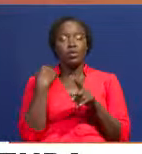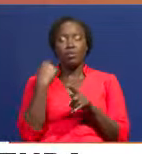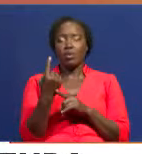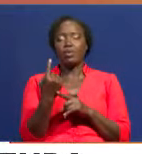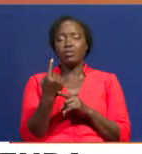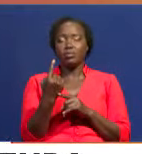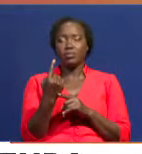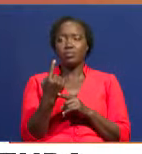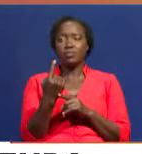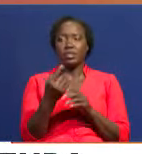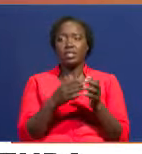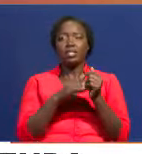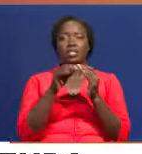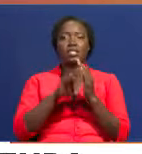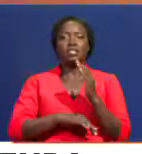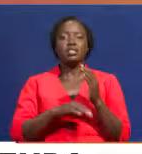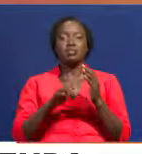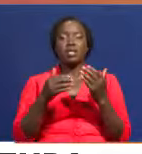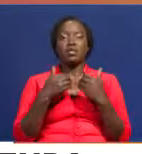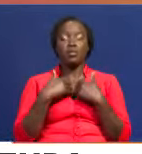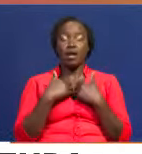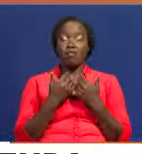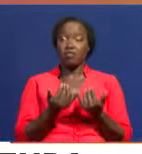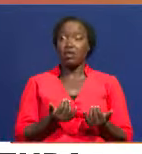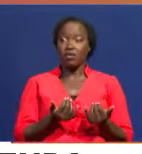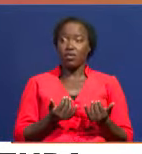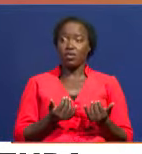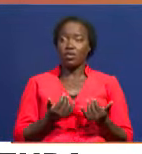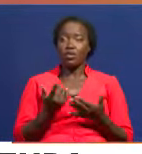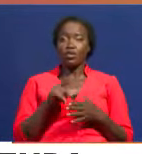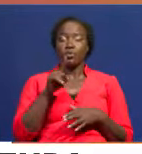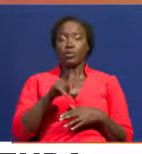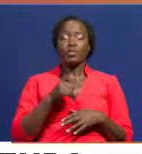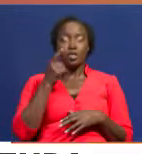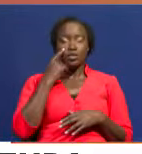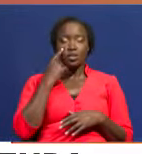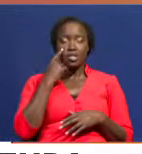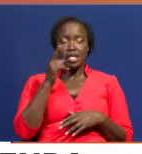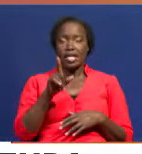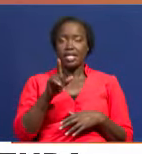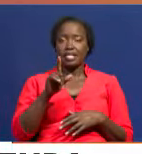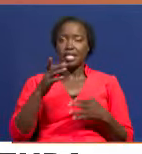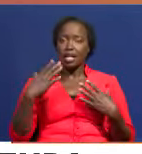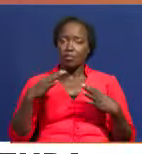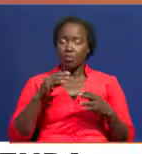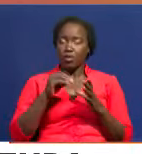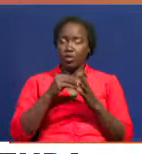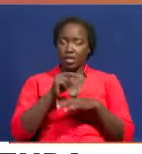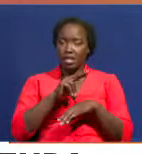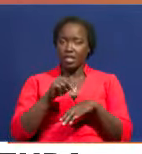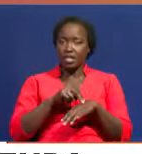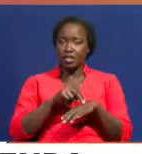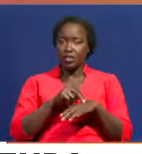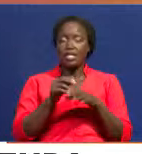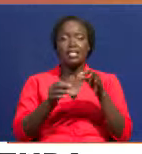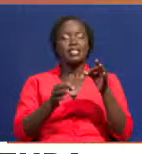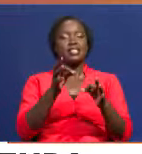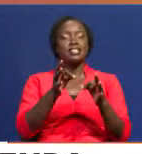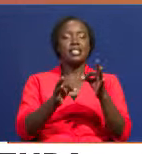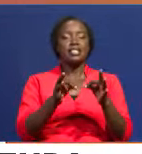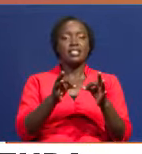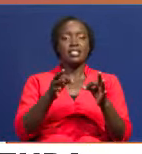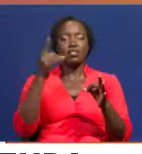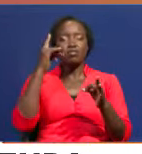on the leadership that we are currently at. What we need to see as a people or as a nation is a justice